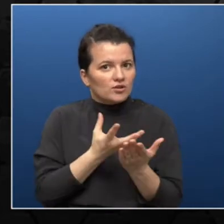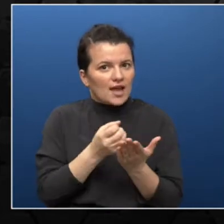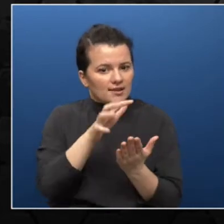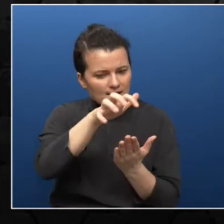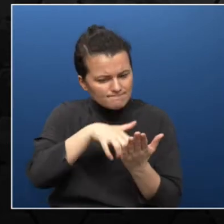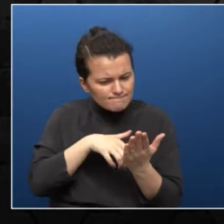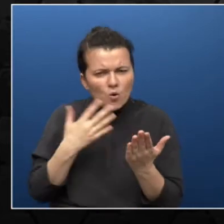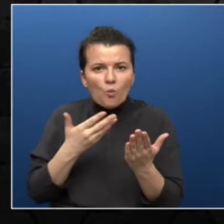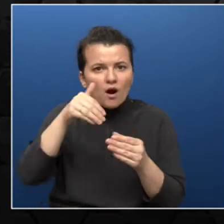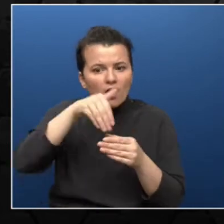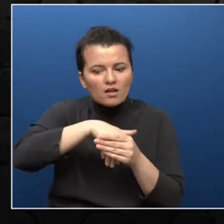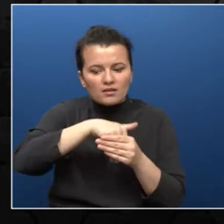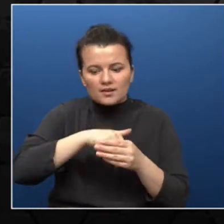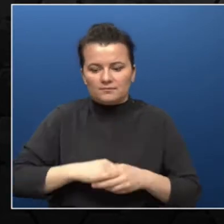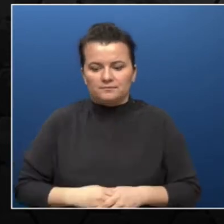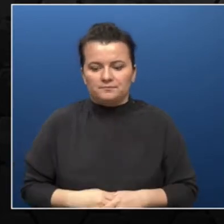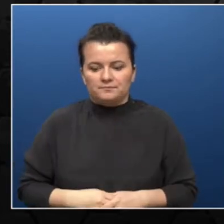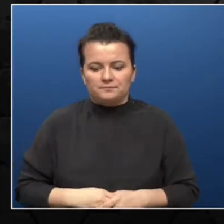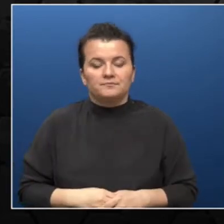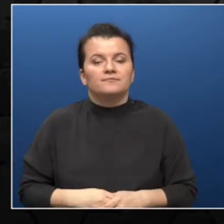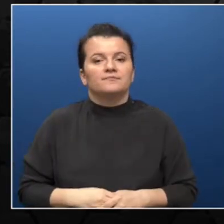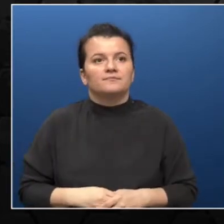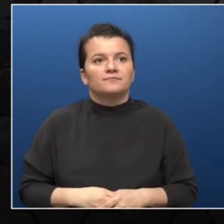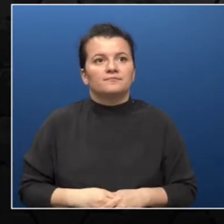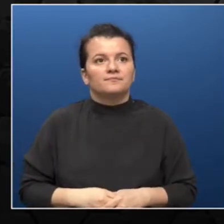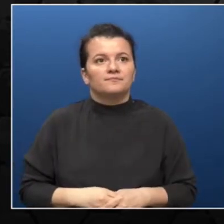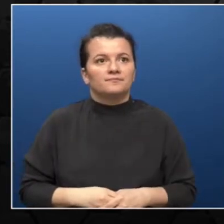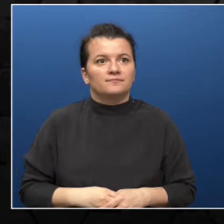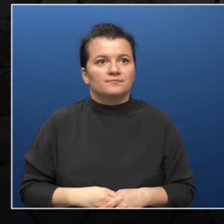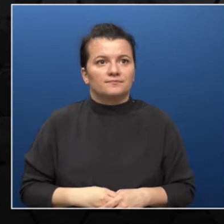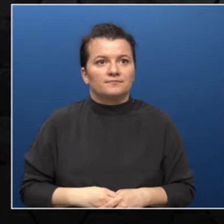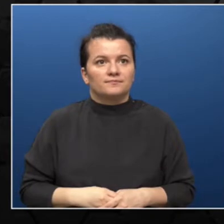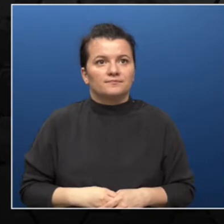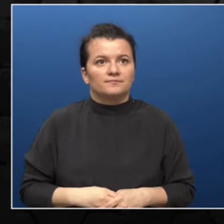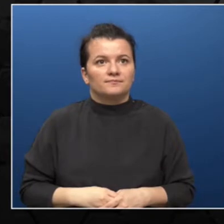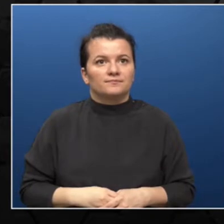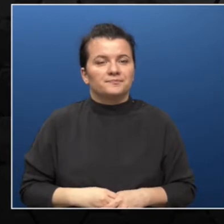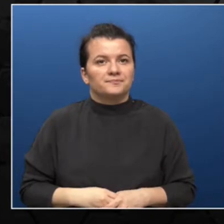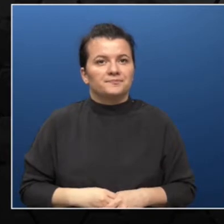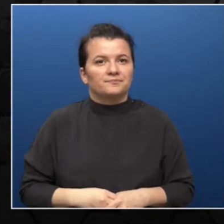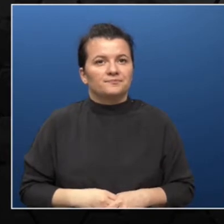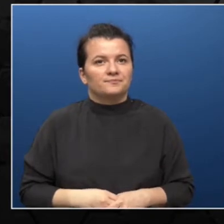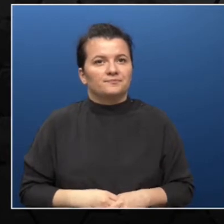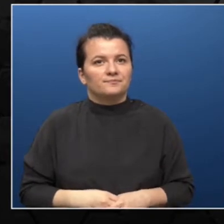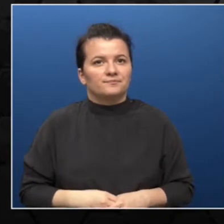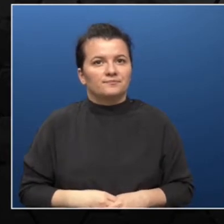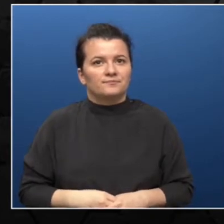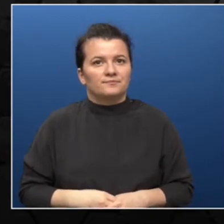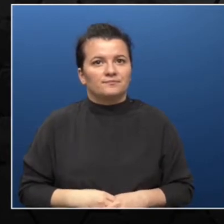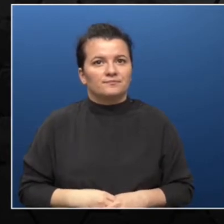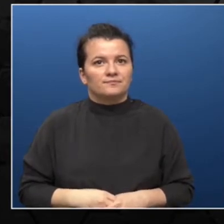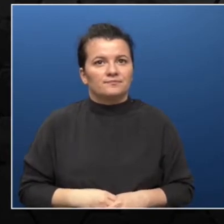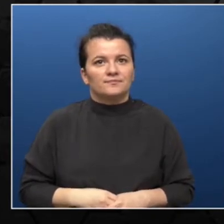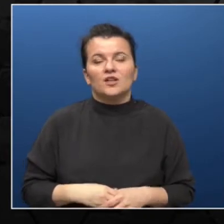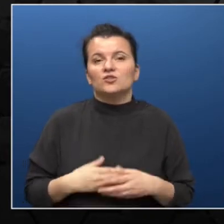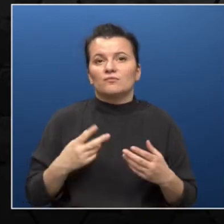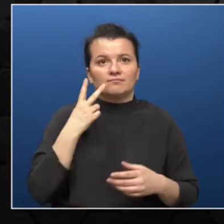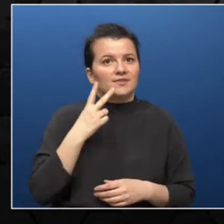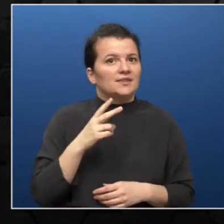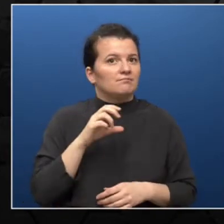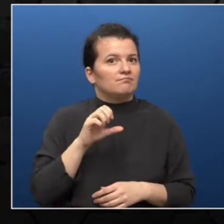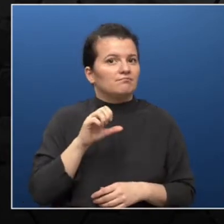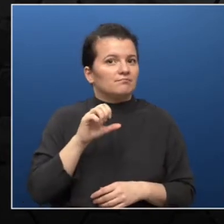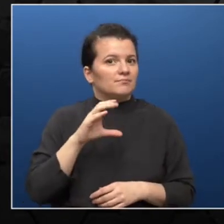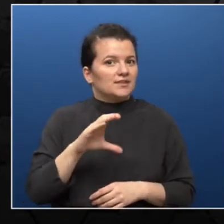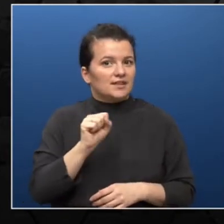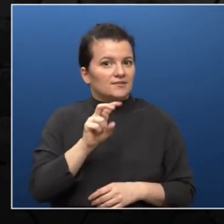which we usually get the data for what we're testing for the sentiment analysis. So when we get this data, we divide the data